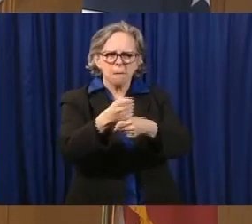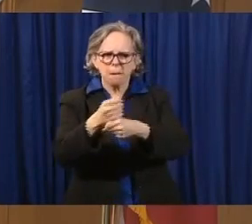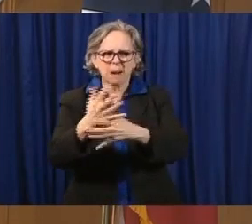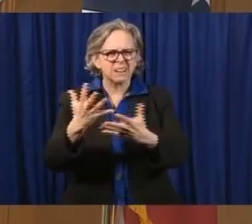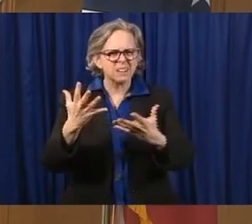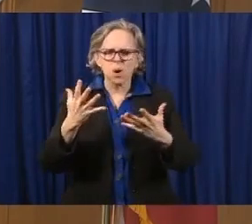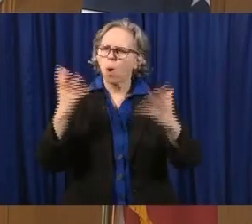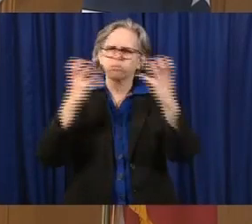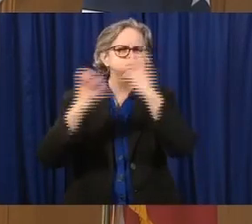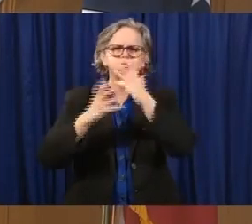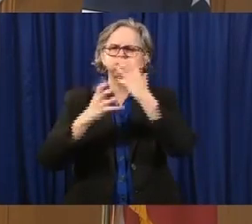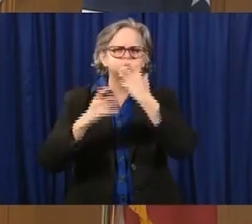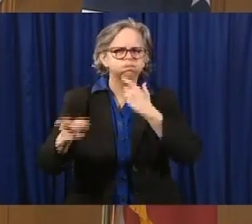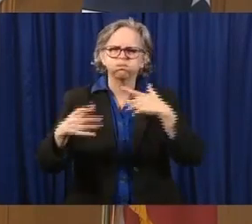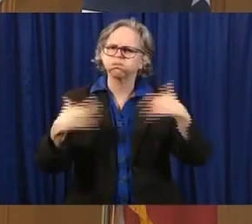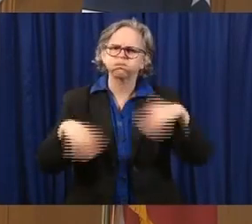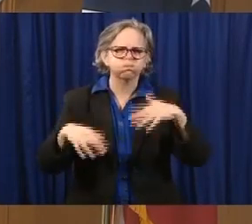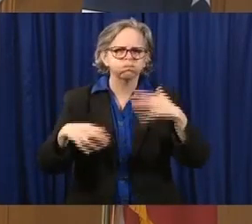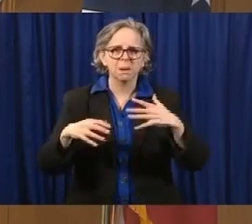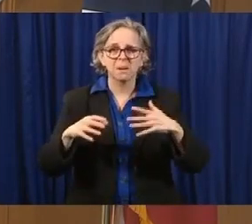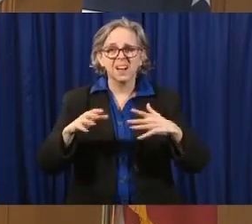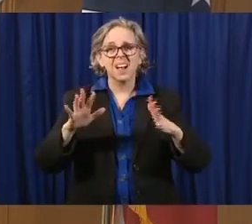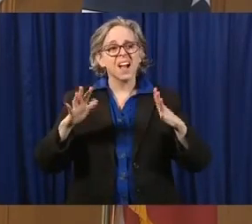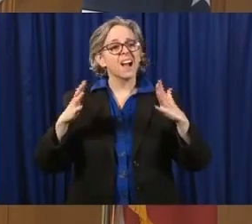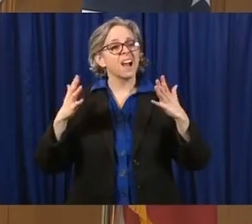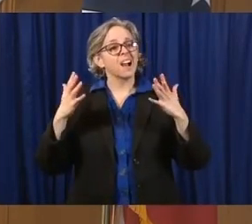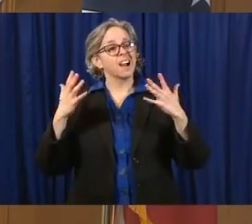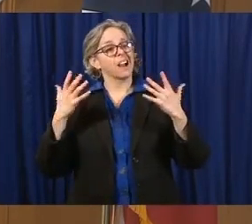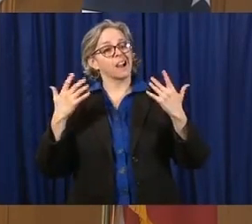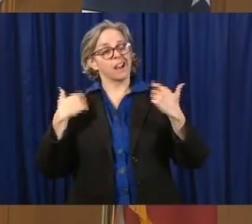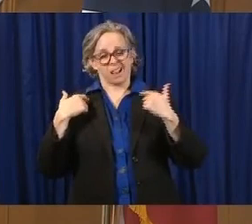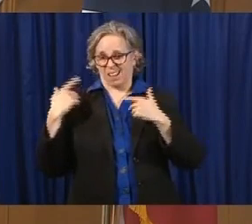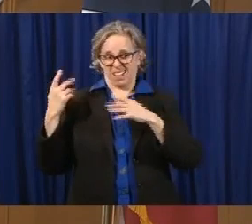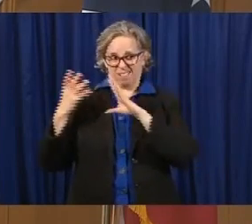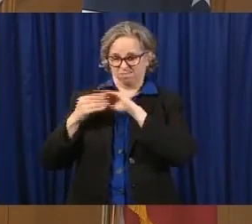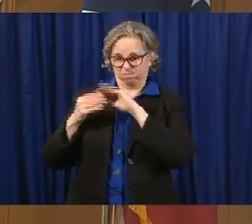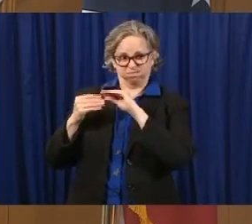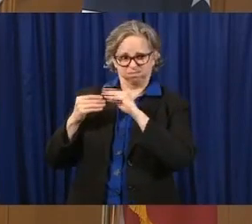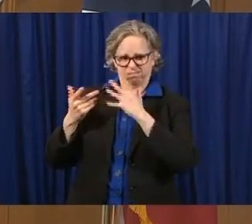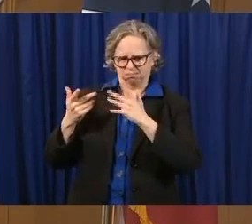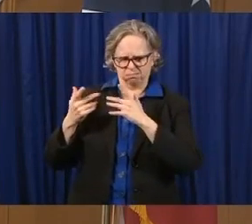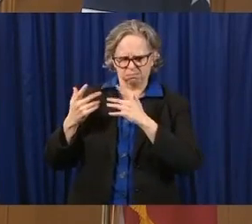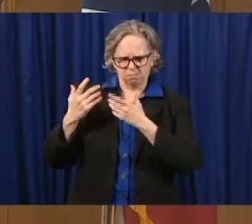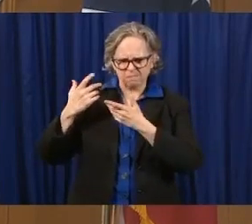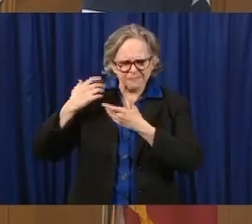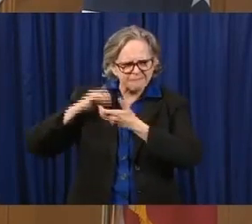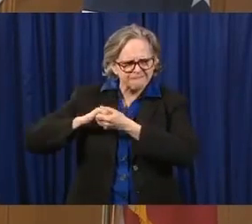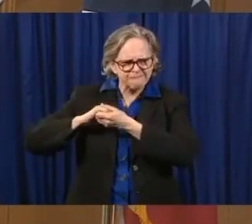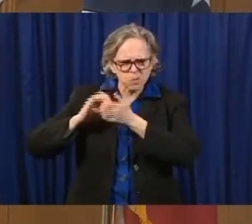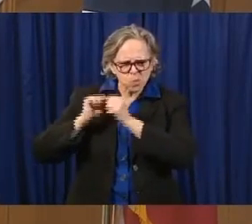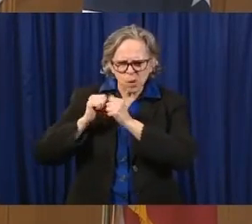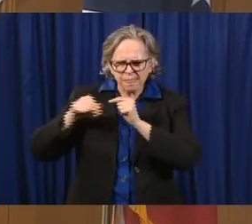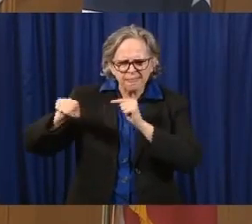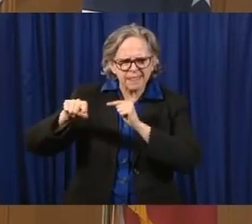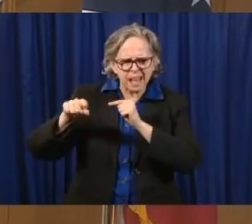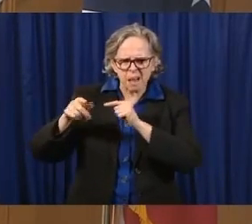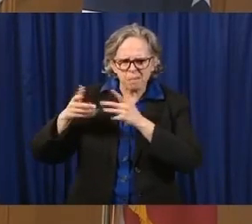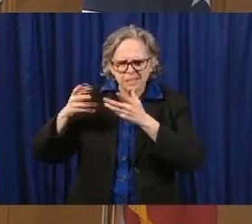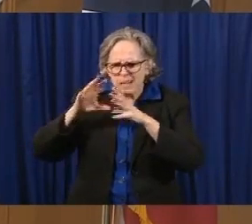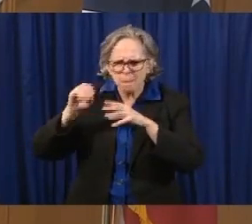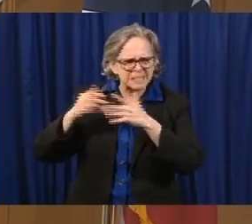amazing work. I'll let John talk a little bit about. He's been working with some of these companies in regard to what they are doing. But